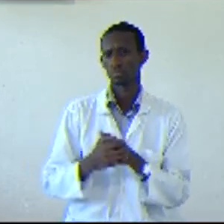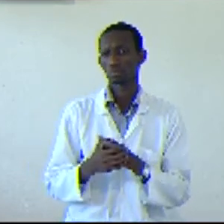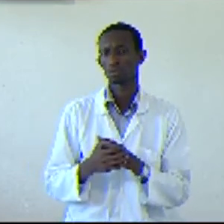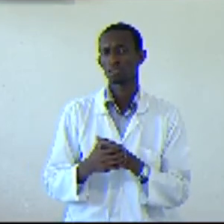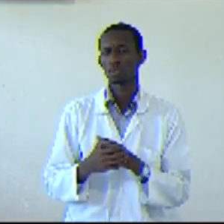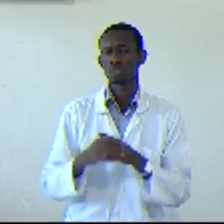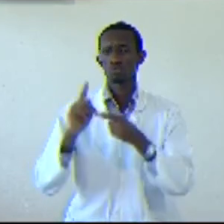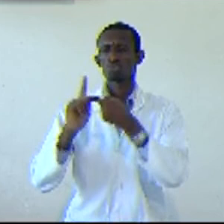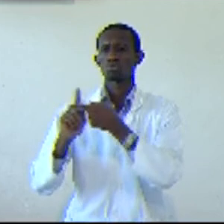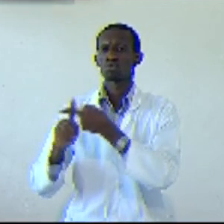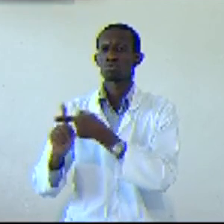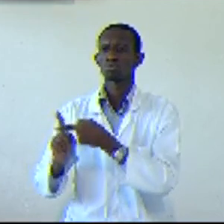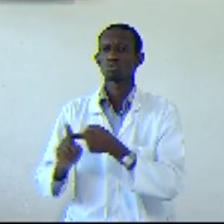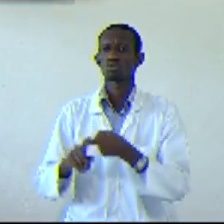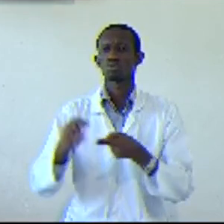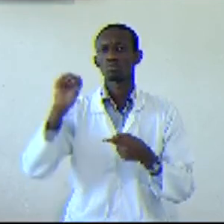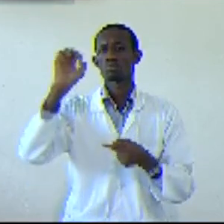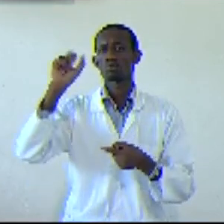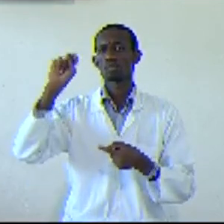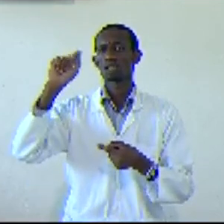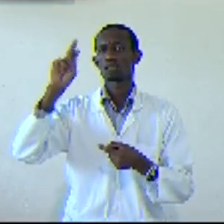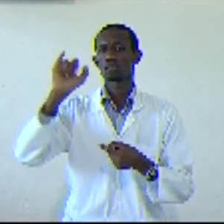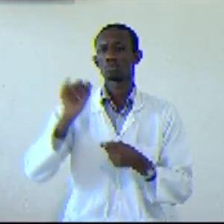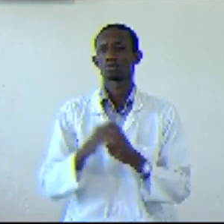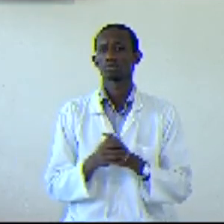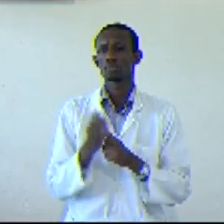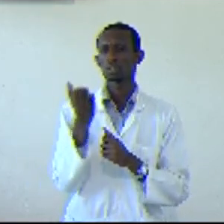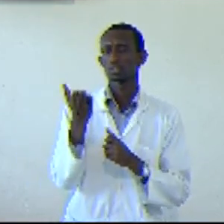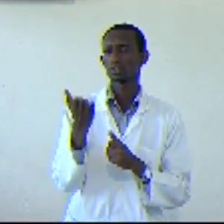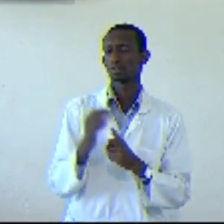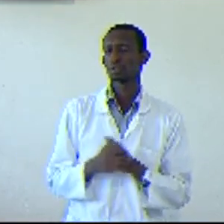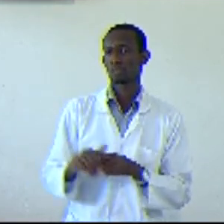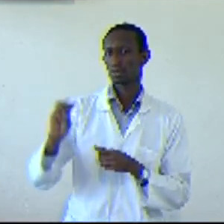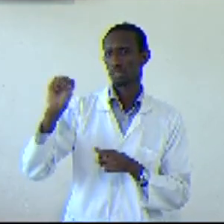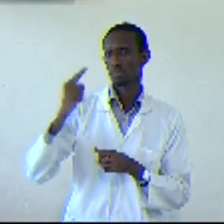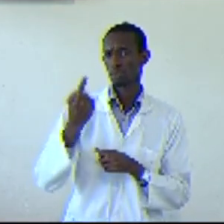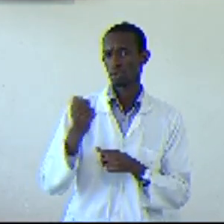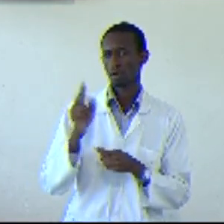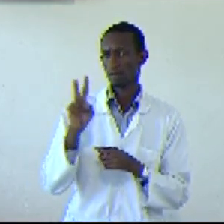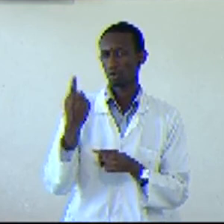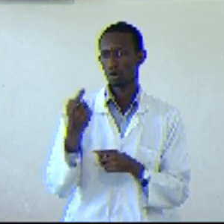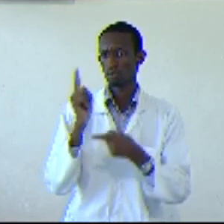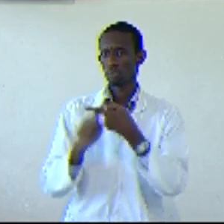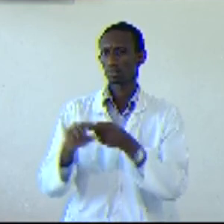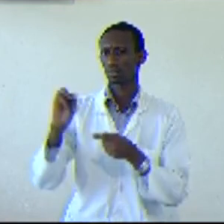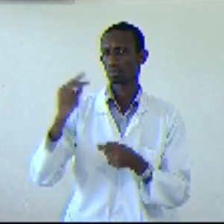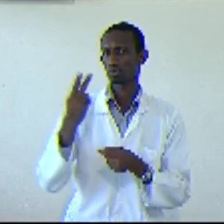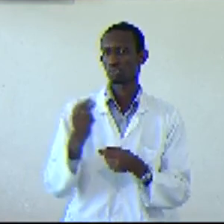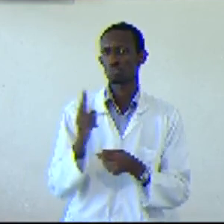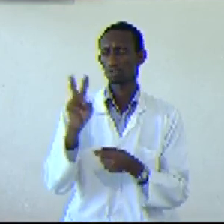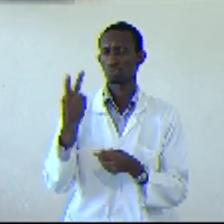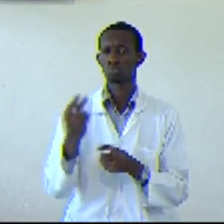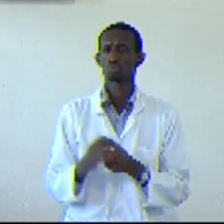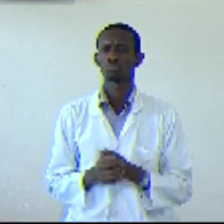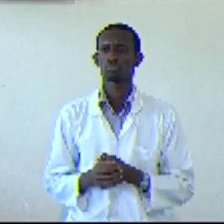the total momentum after collision is this one. So here we have the total momentum after. So from